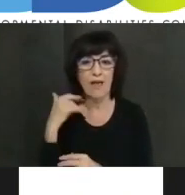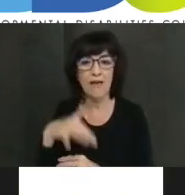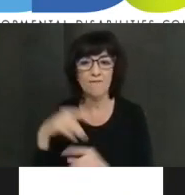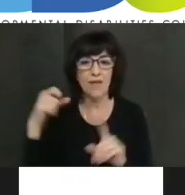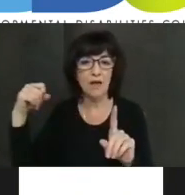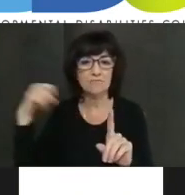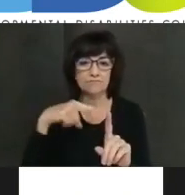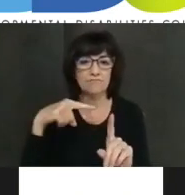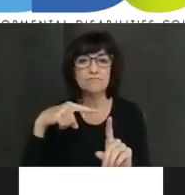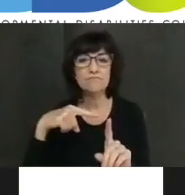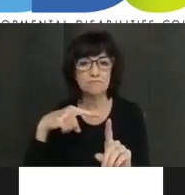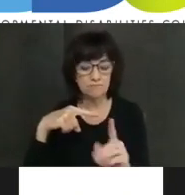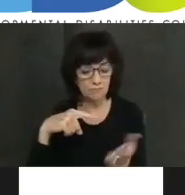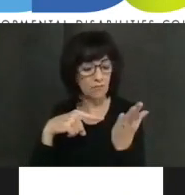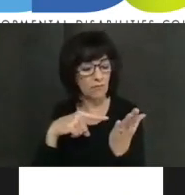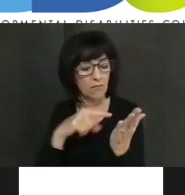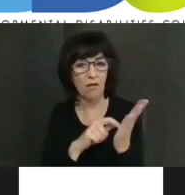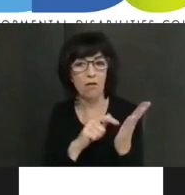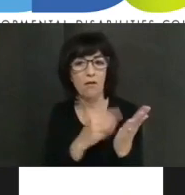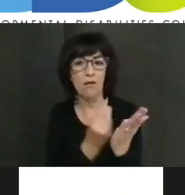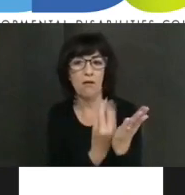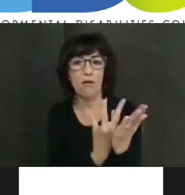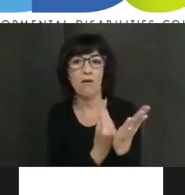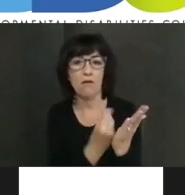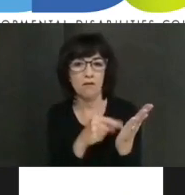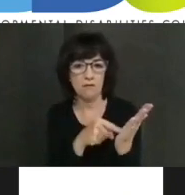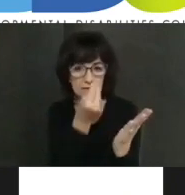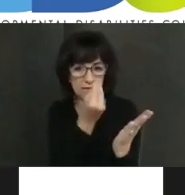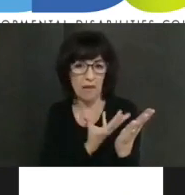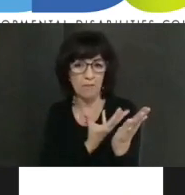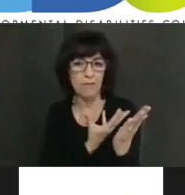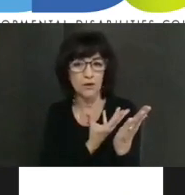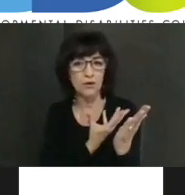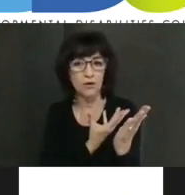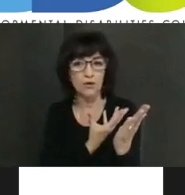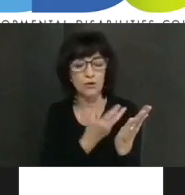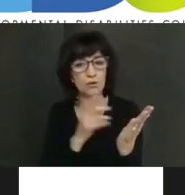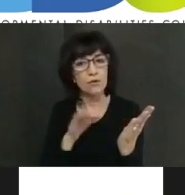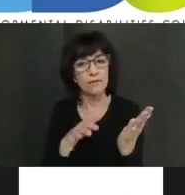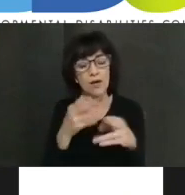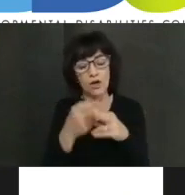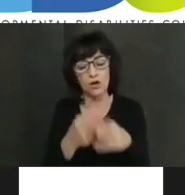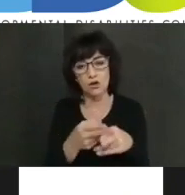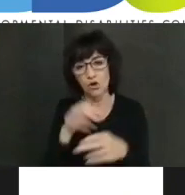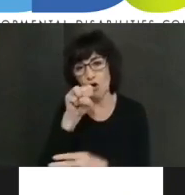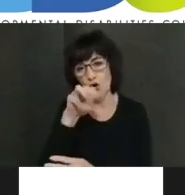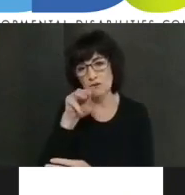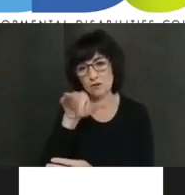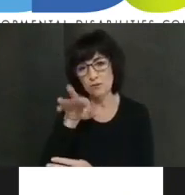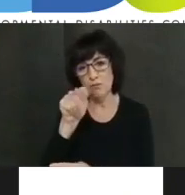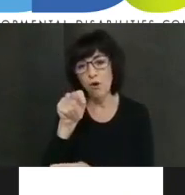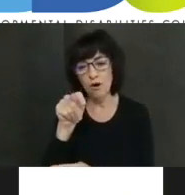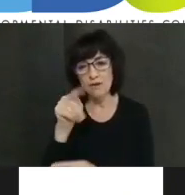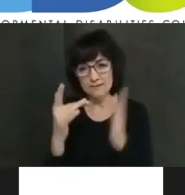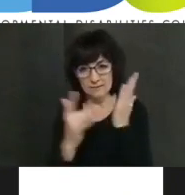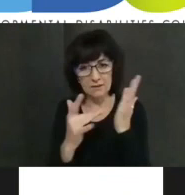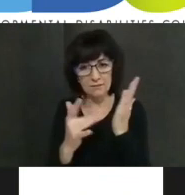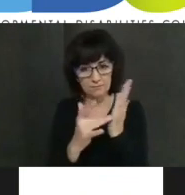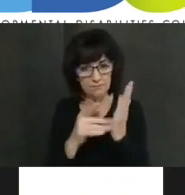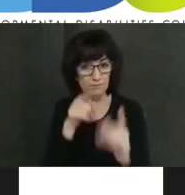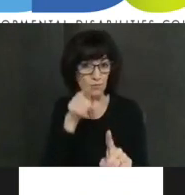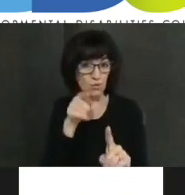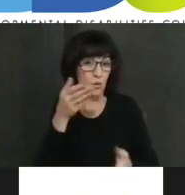alert. So it really is just smart technology to say that you may have been exposed to someone